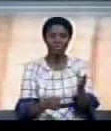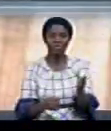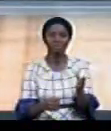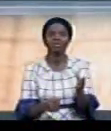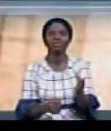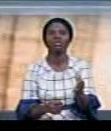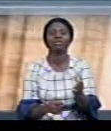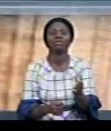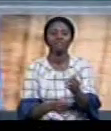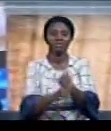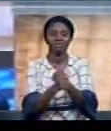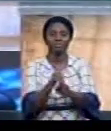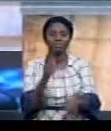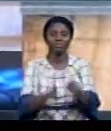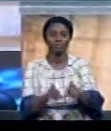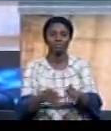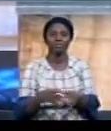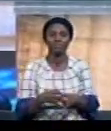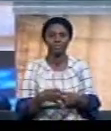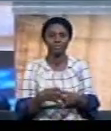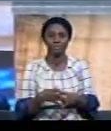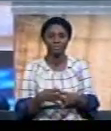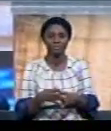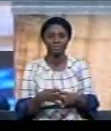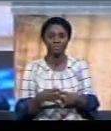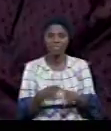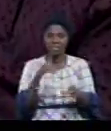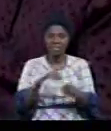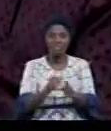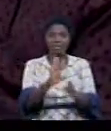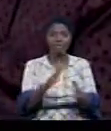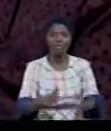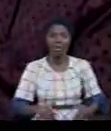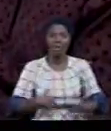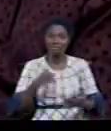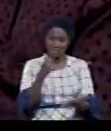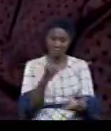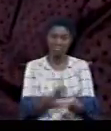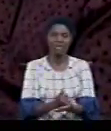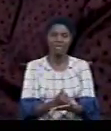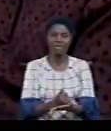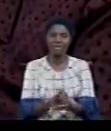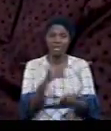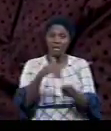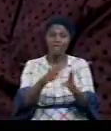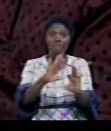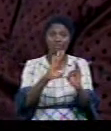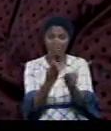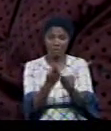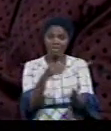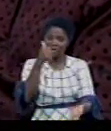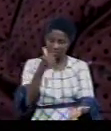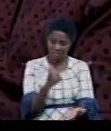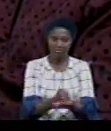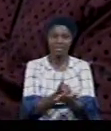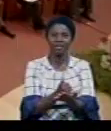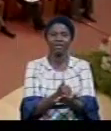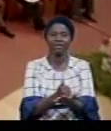Amen. In your life, amen. In your family, amen.